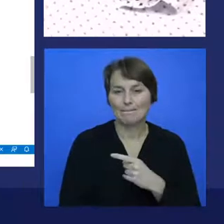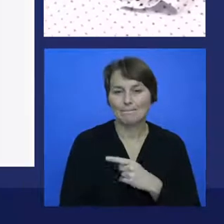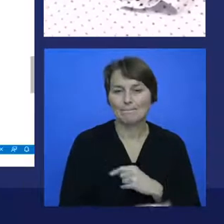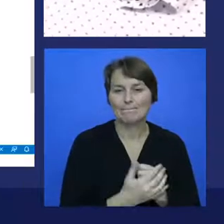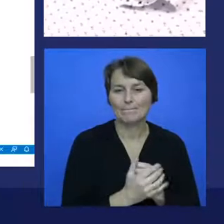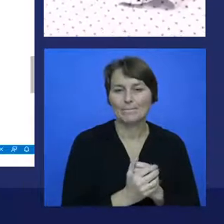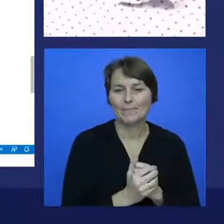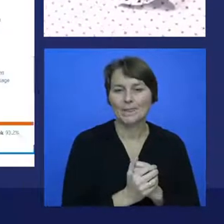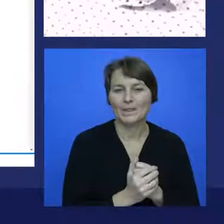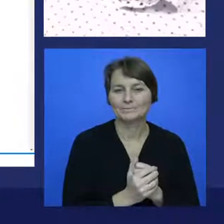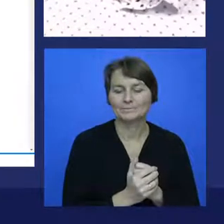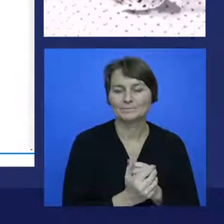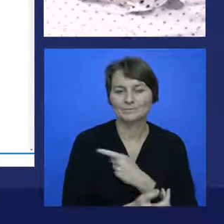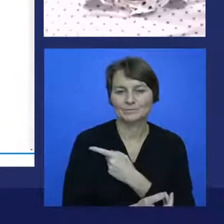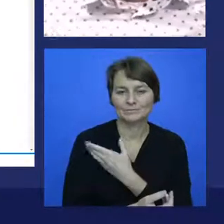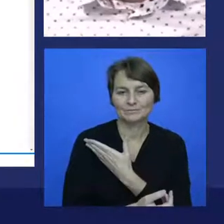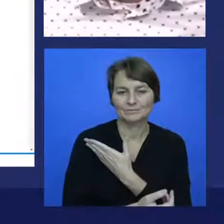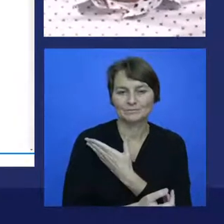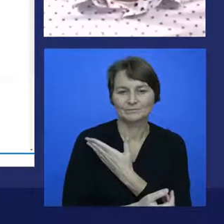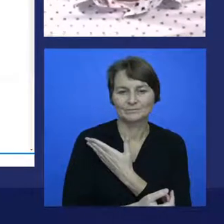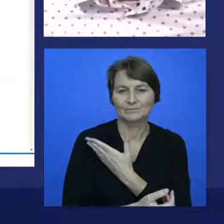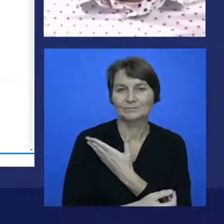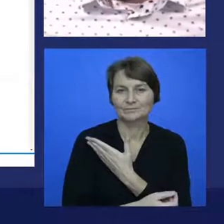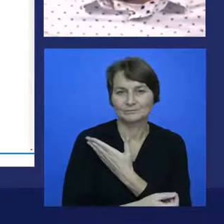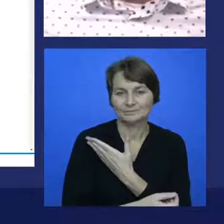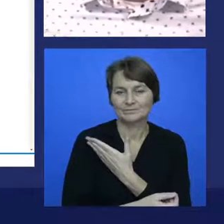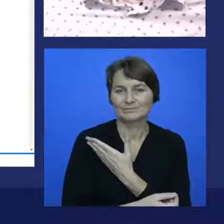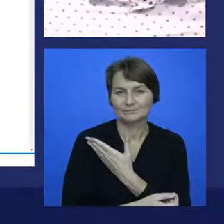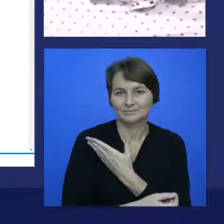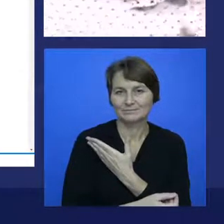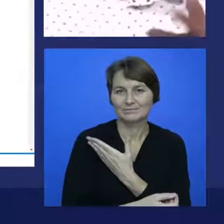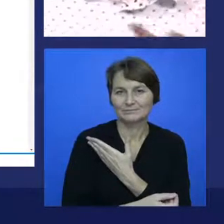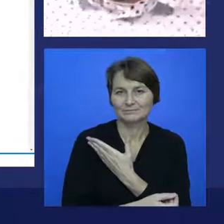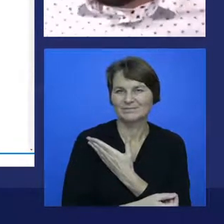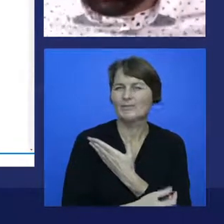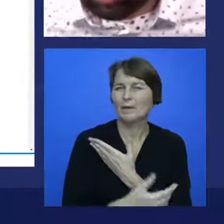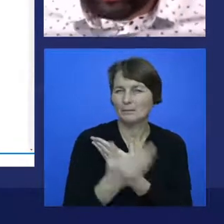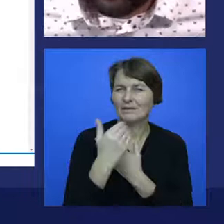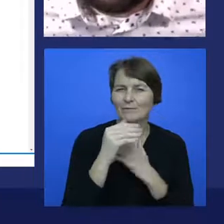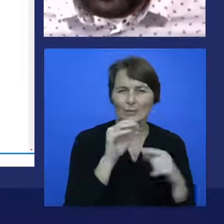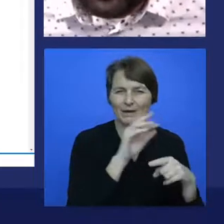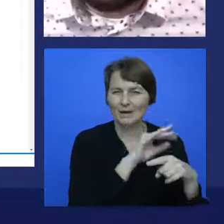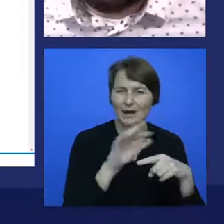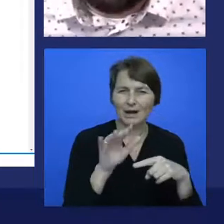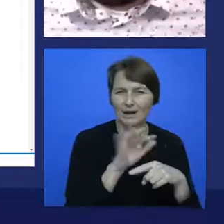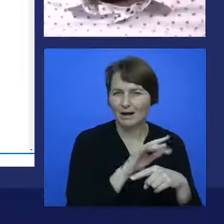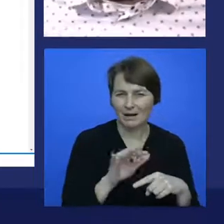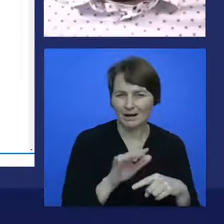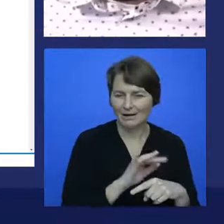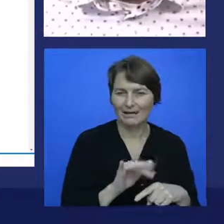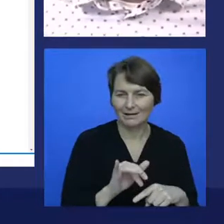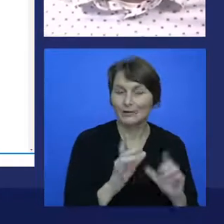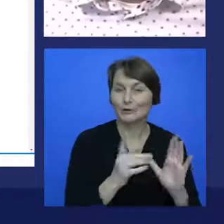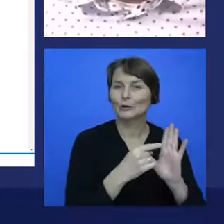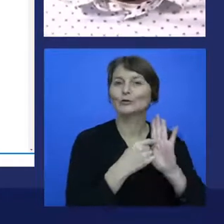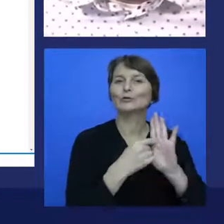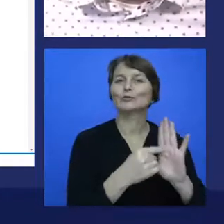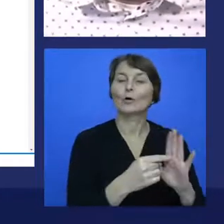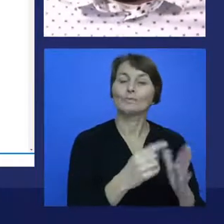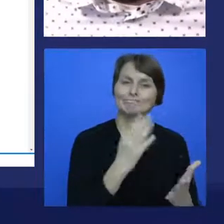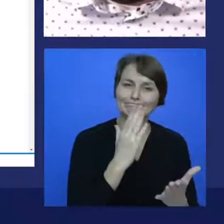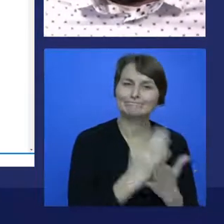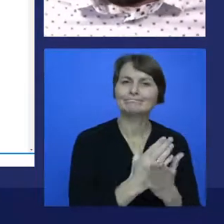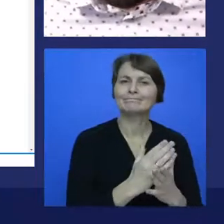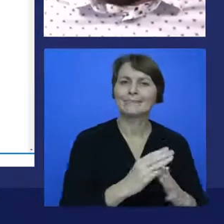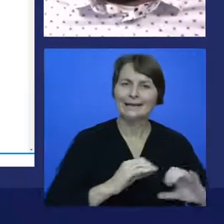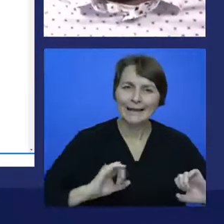you can see that. So those kernels, right, that I was running, and those things that show you like the actual execution graph,